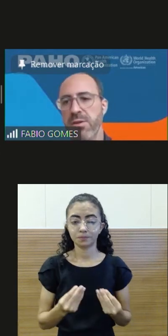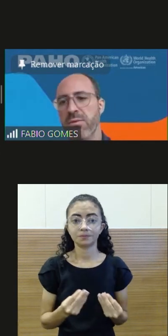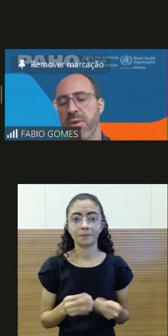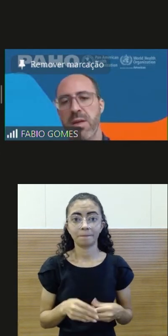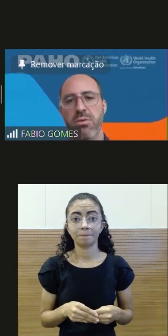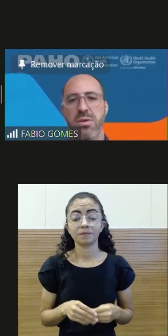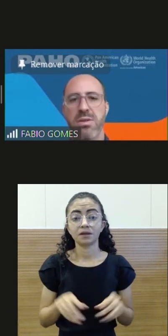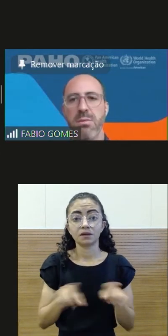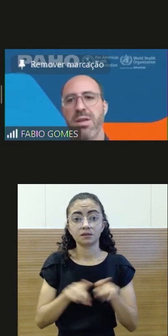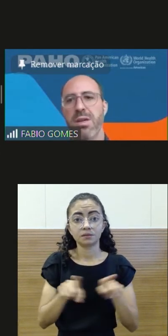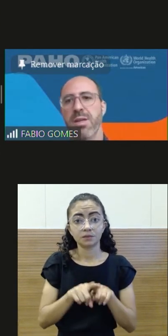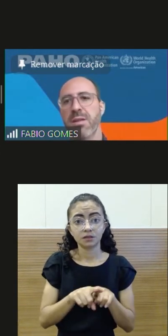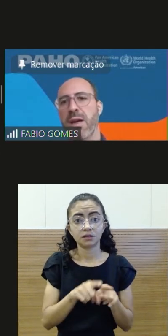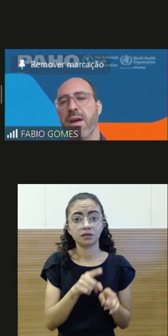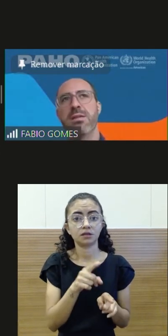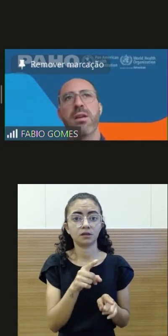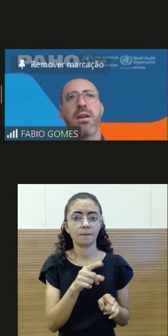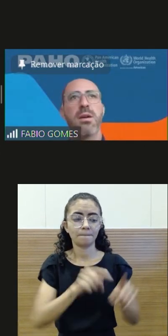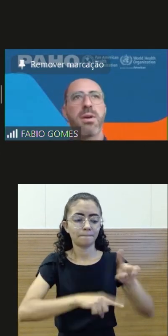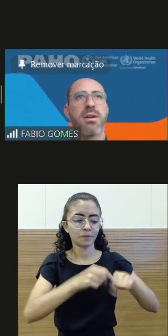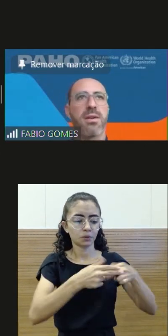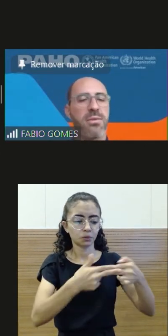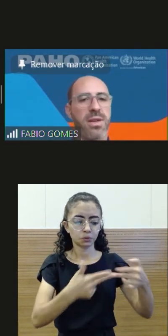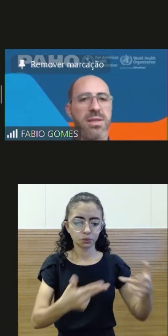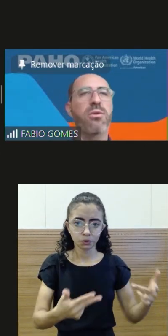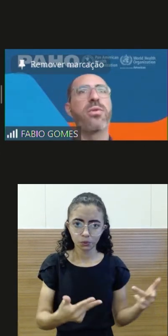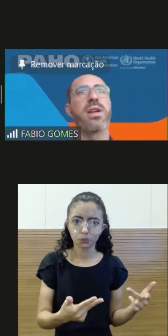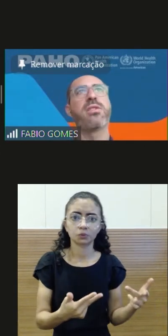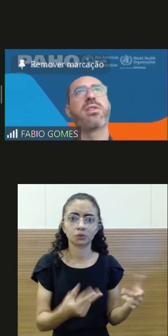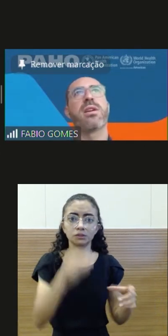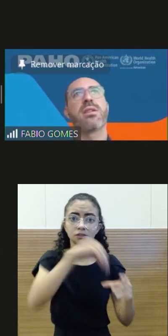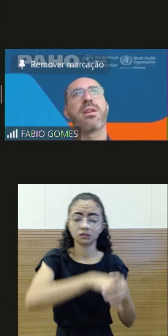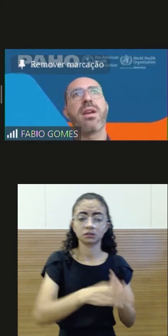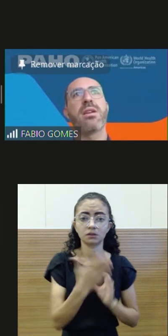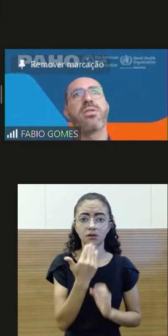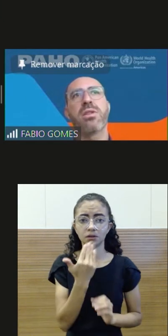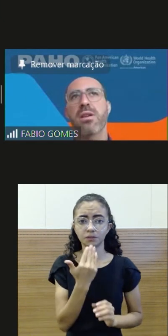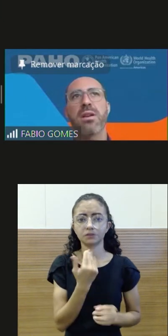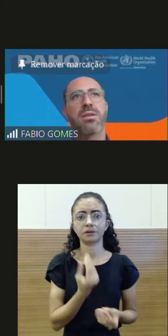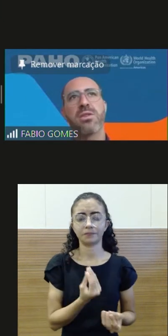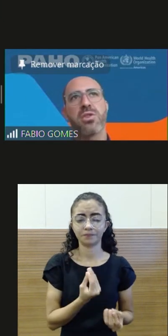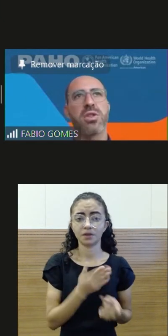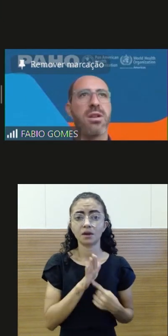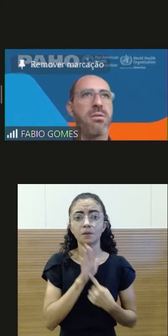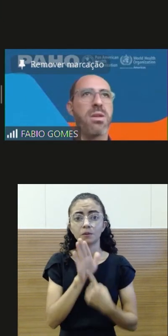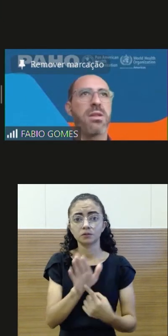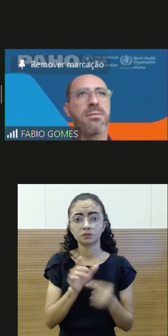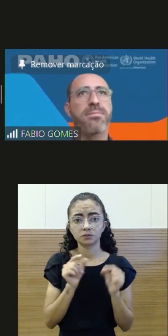ingredients that these ultra-processed throw in our food systems,